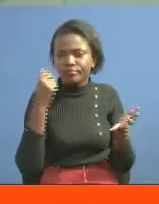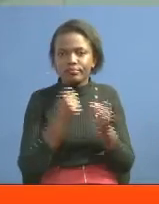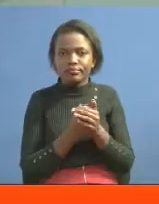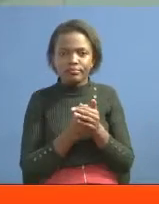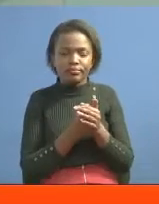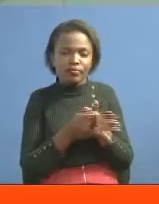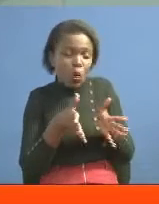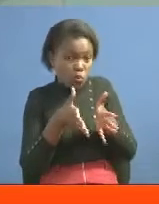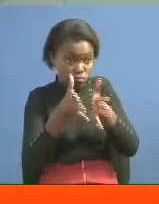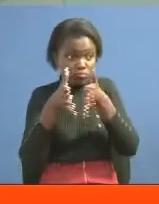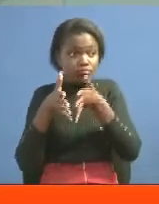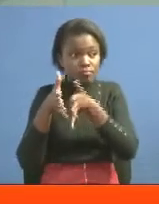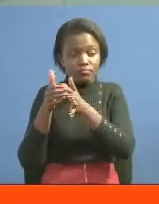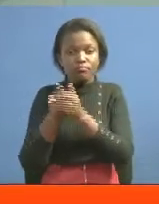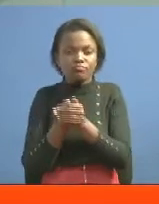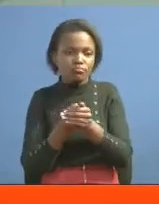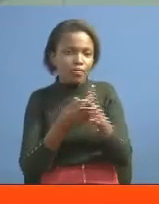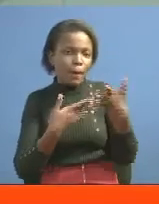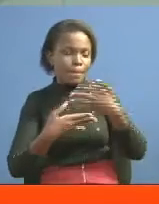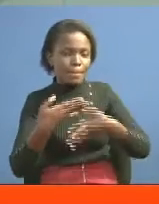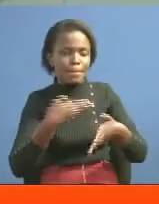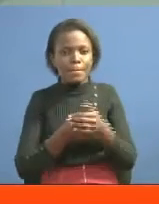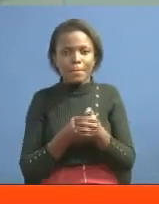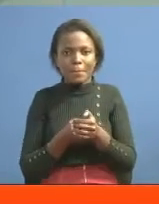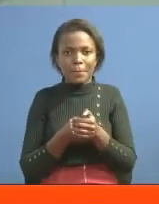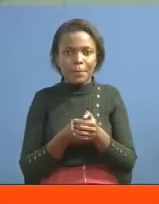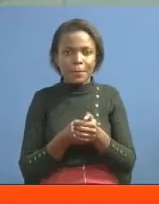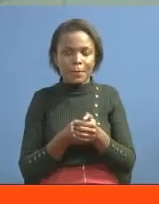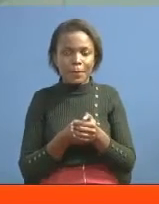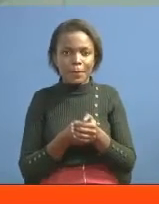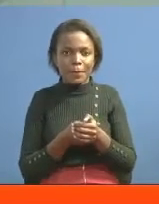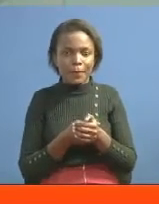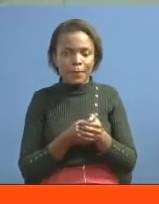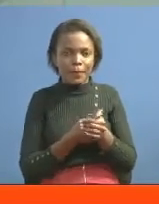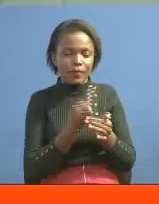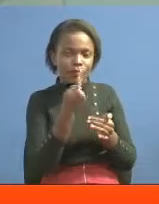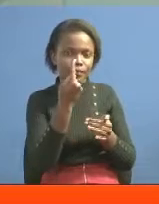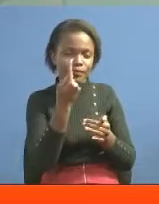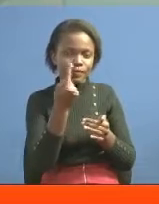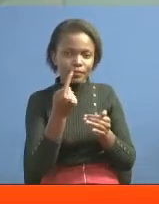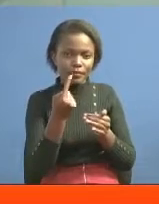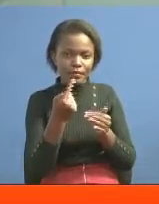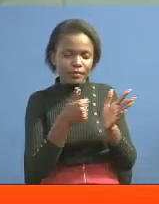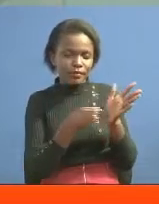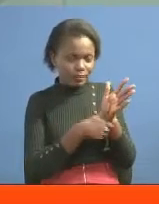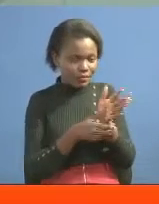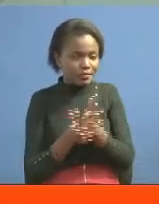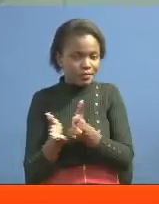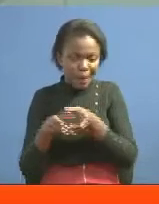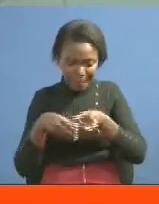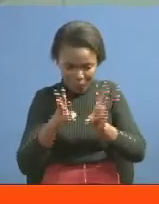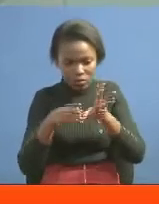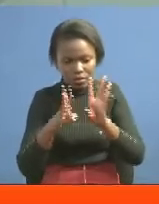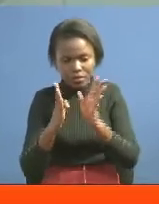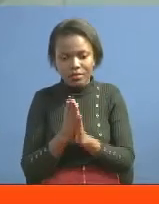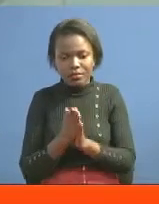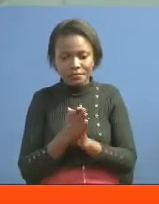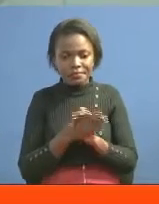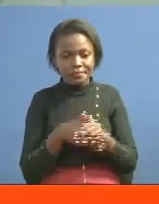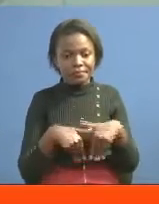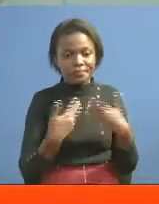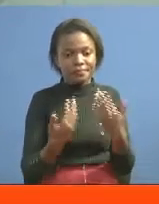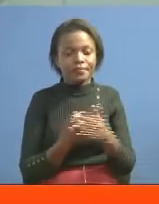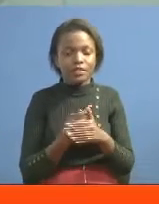them opportunistic businesses. For instance, I usually say that every crisis provides opportunities, as much as there are many losses and they're